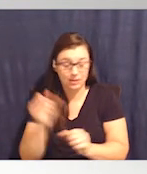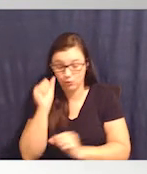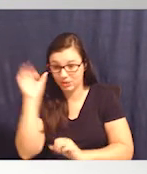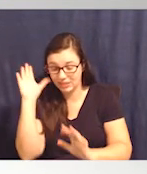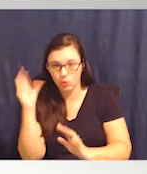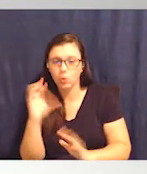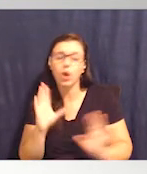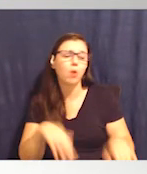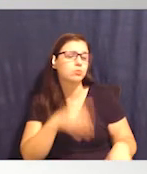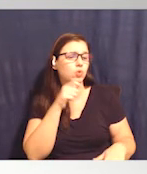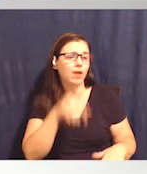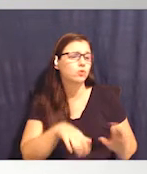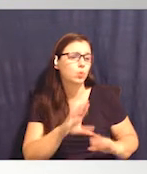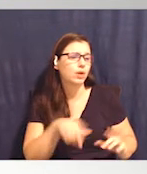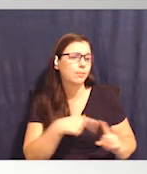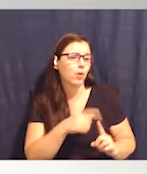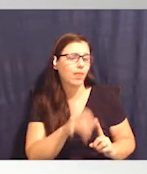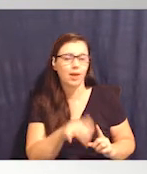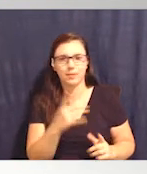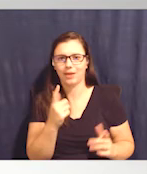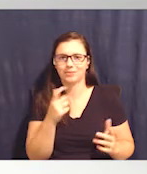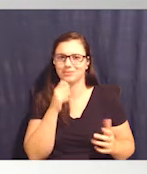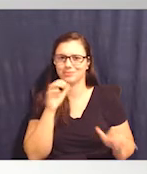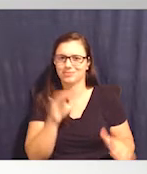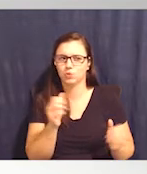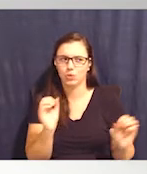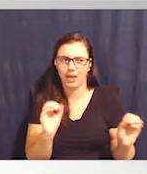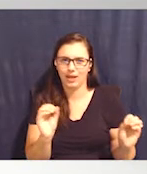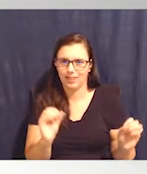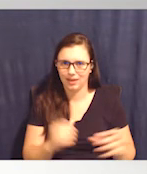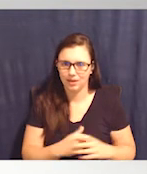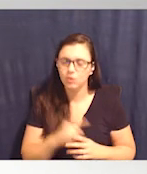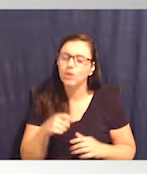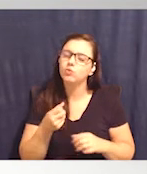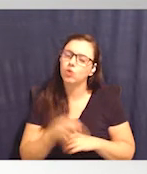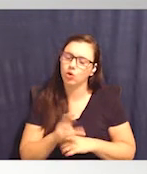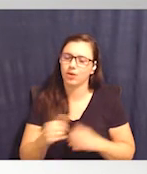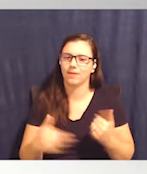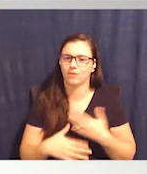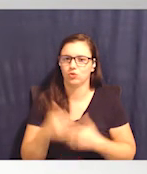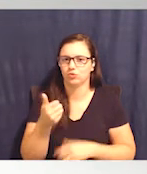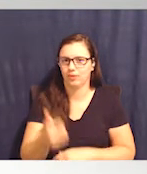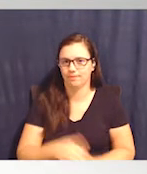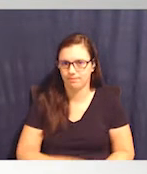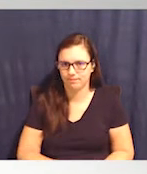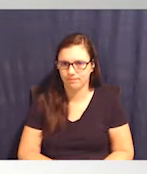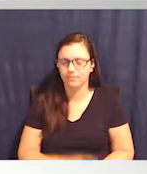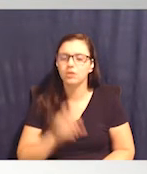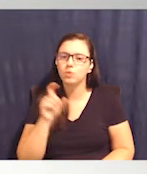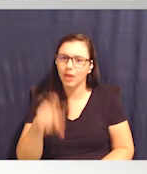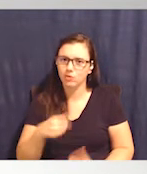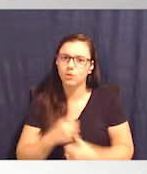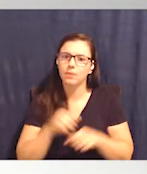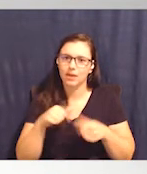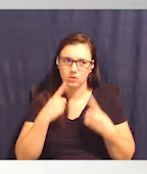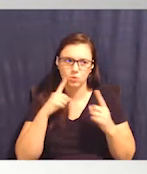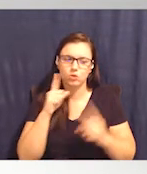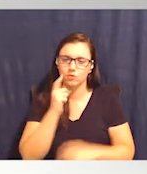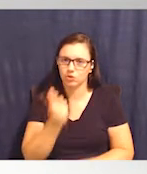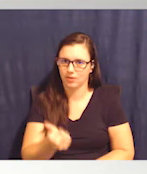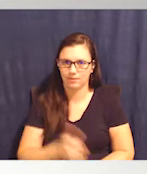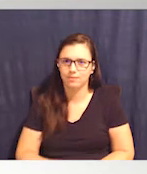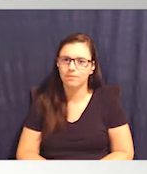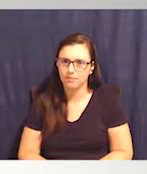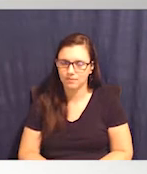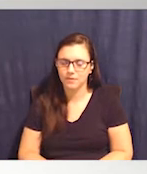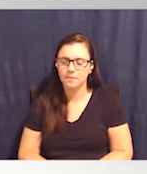anything. You've got to conquer that fear yourself. You have got to make this work for yourselves, okay?